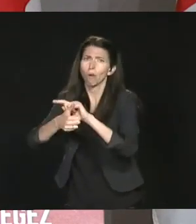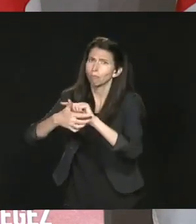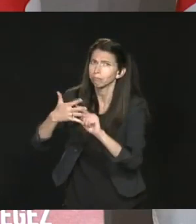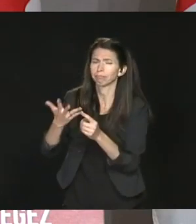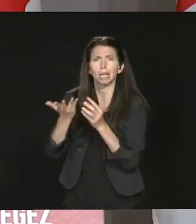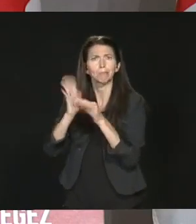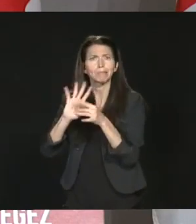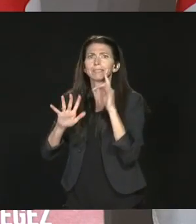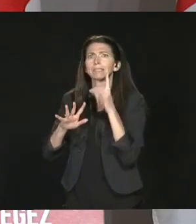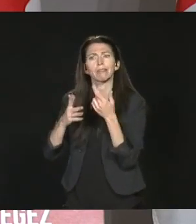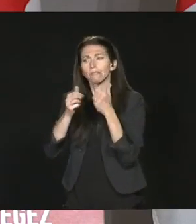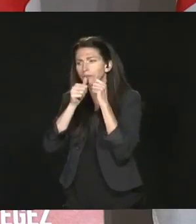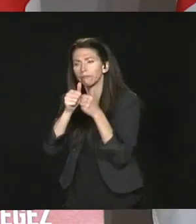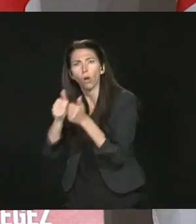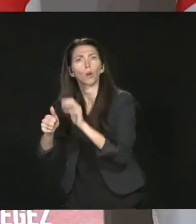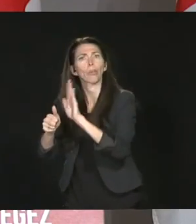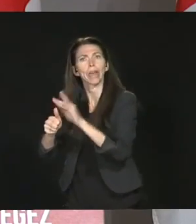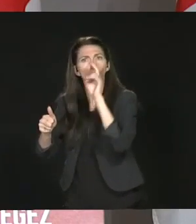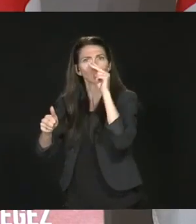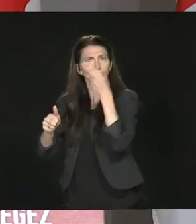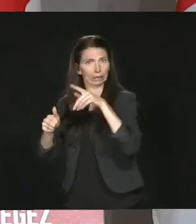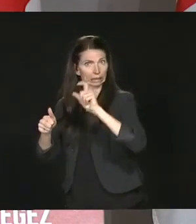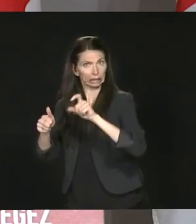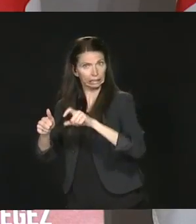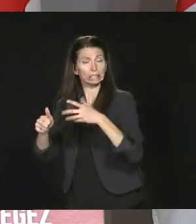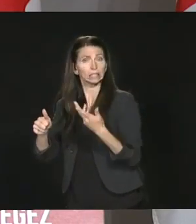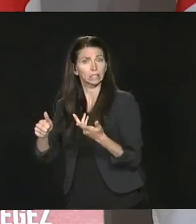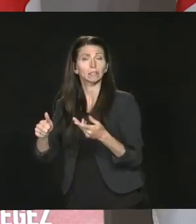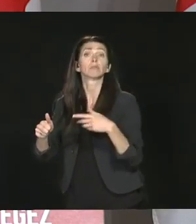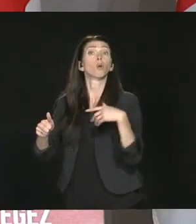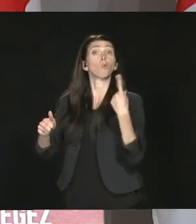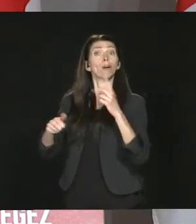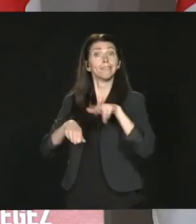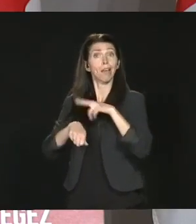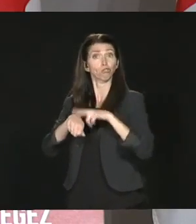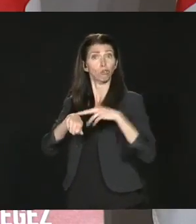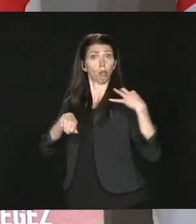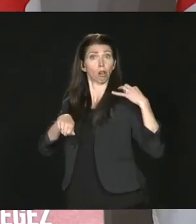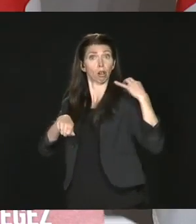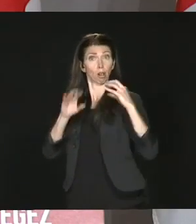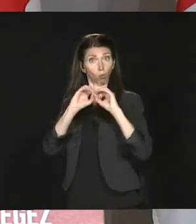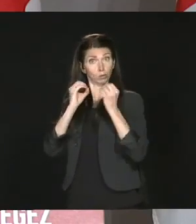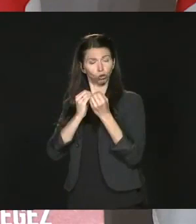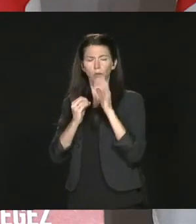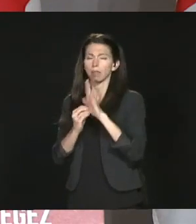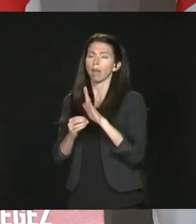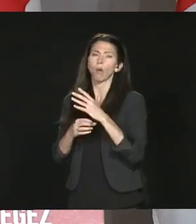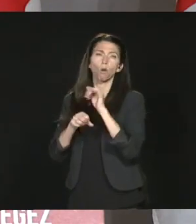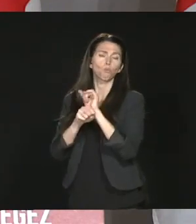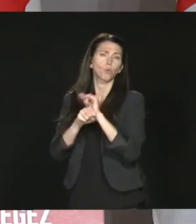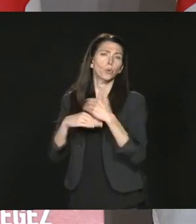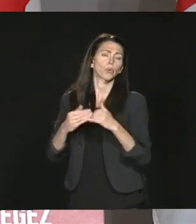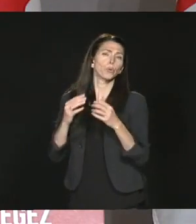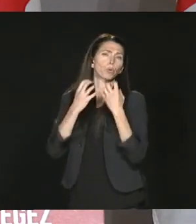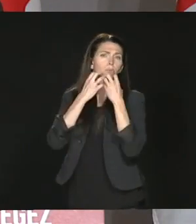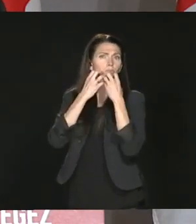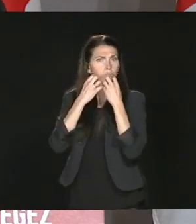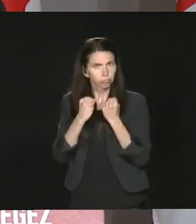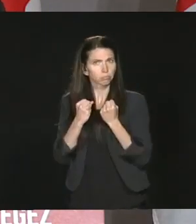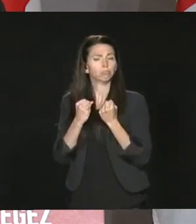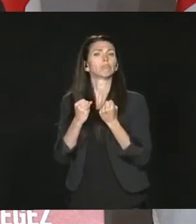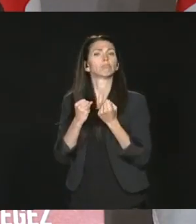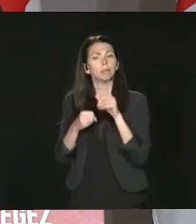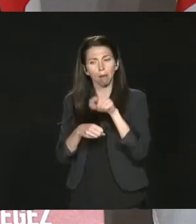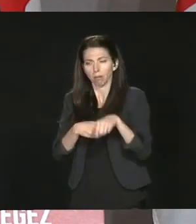The work of the National Voluntary Organization is an extremely important component of our correction system. And during the COVID-19